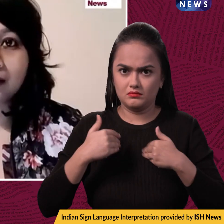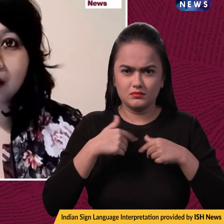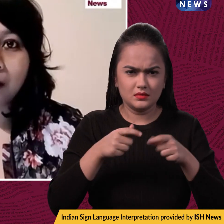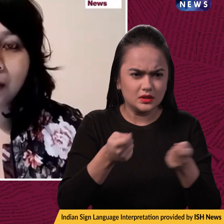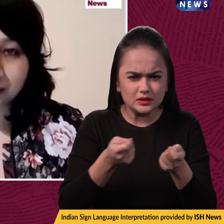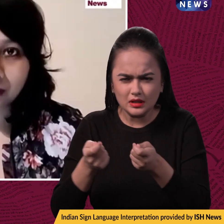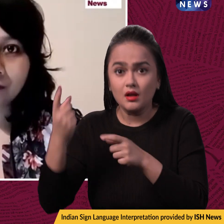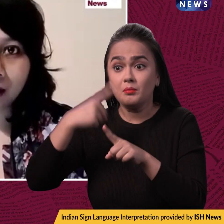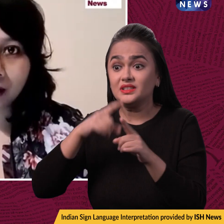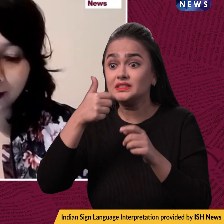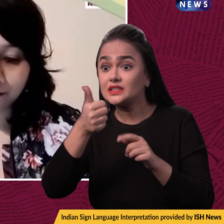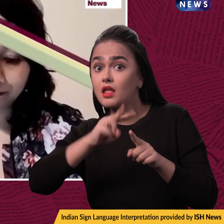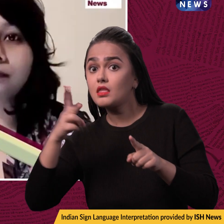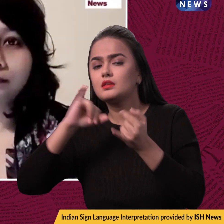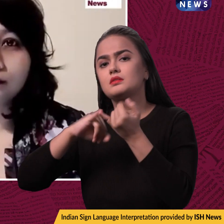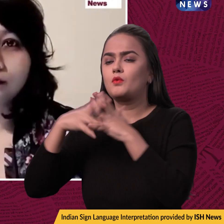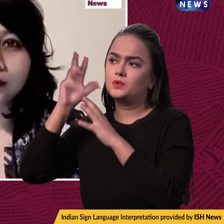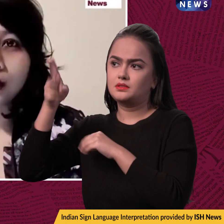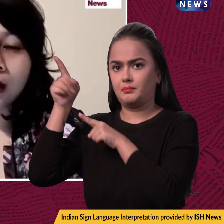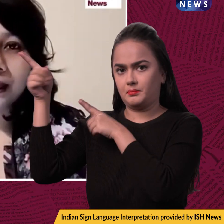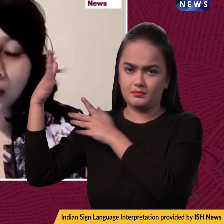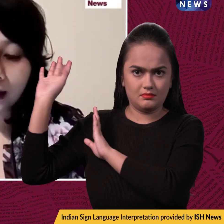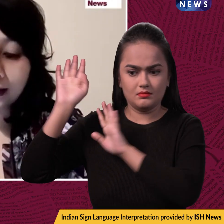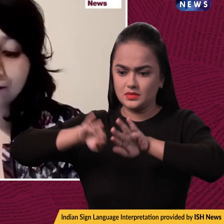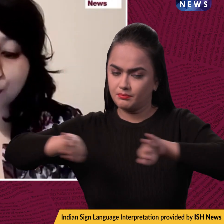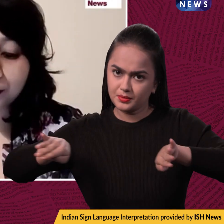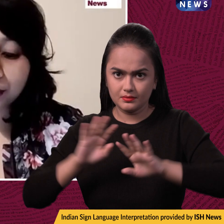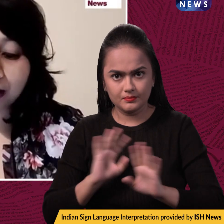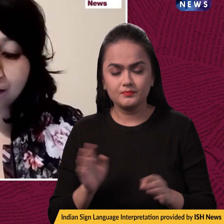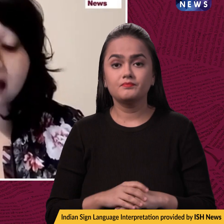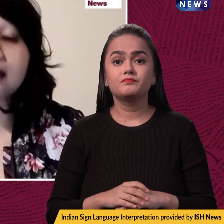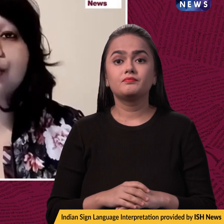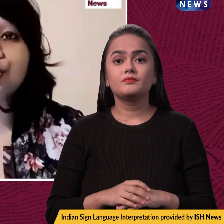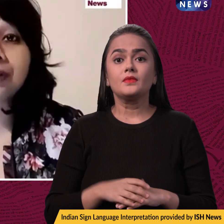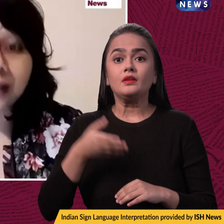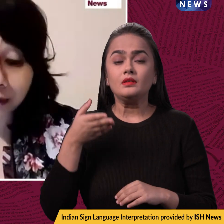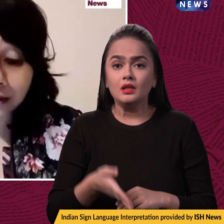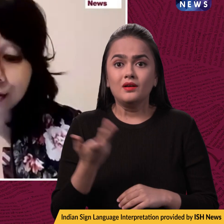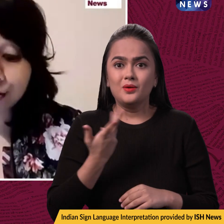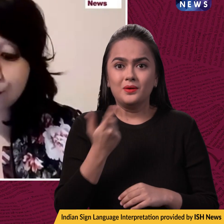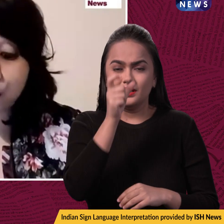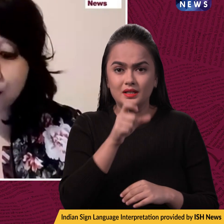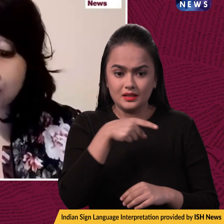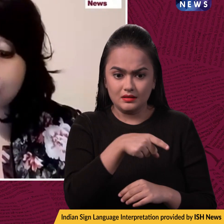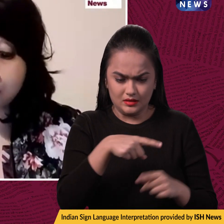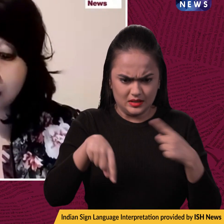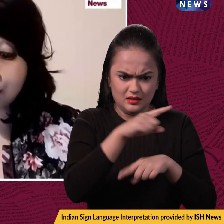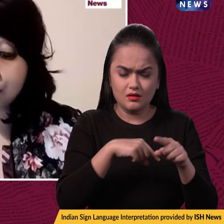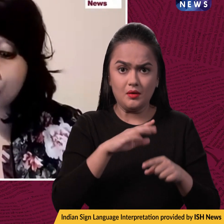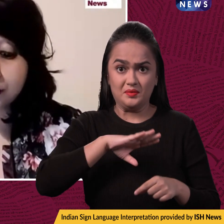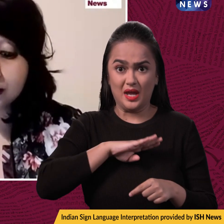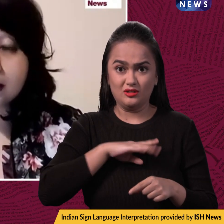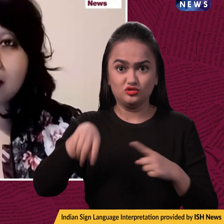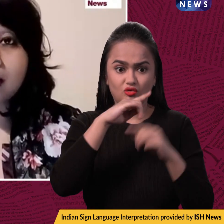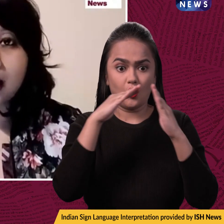being handled by Mr. Wankhede. Meanwhile, the Enforcement Directorate has issued summons to former